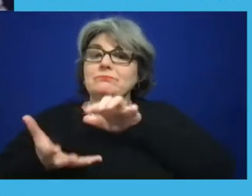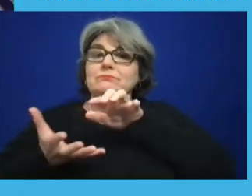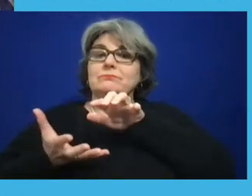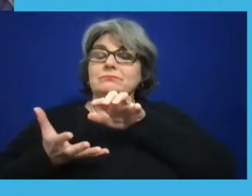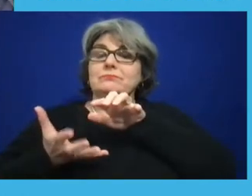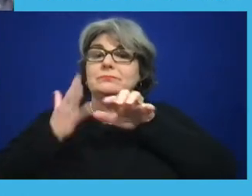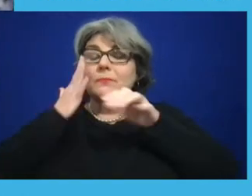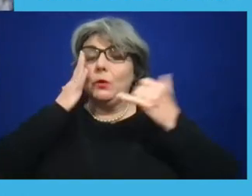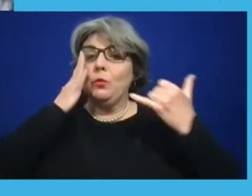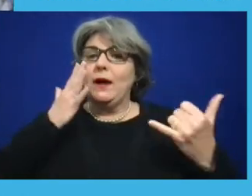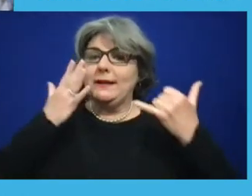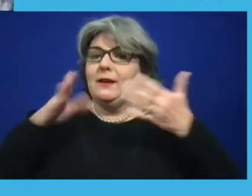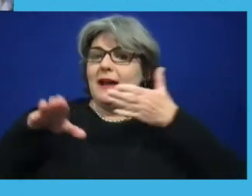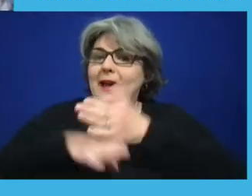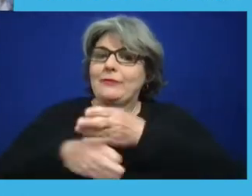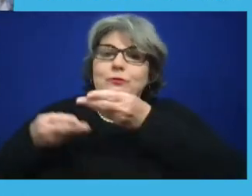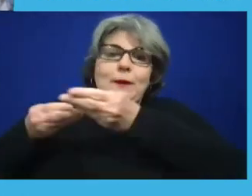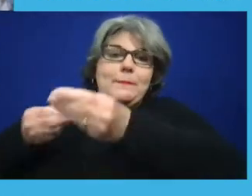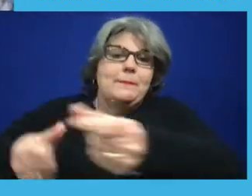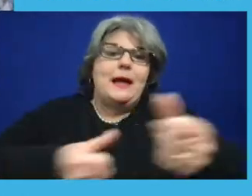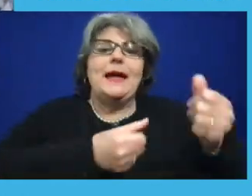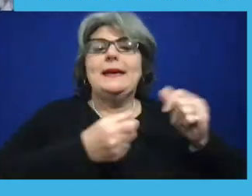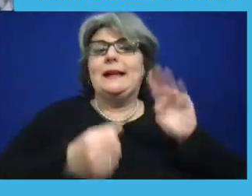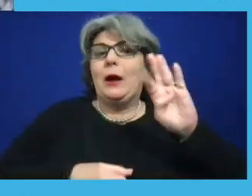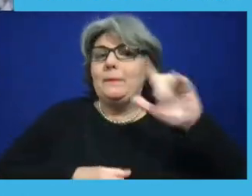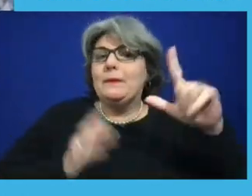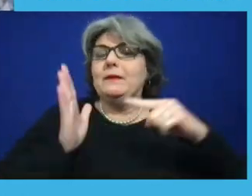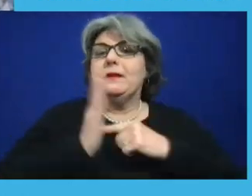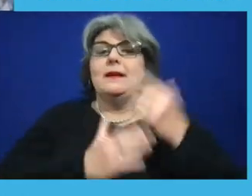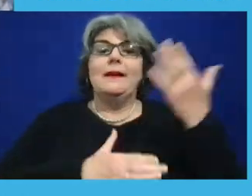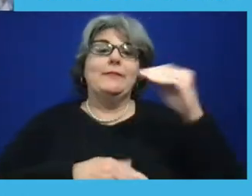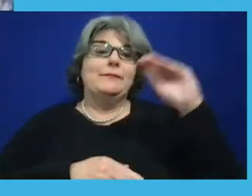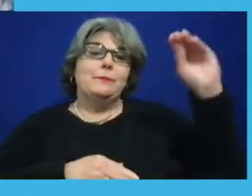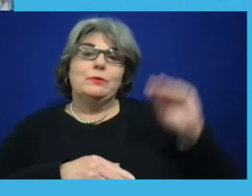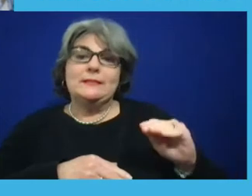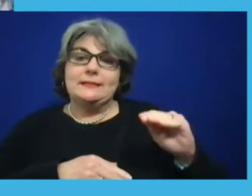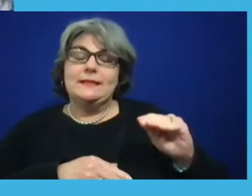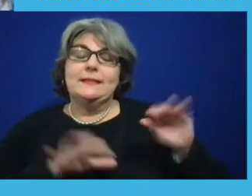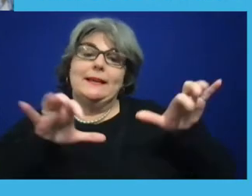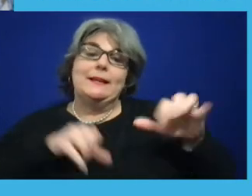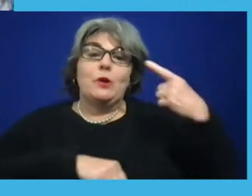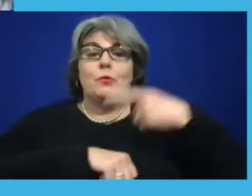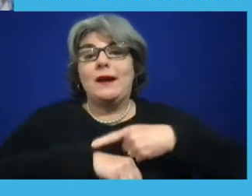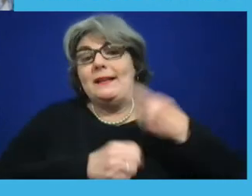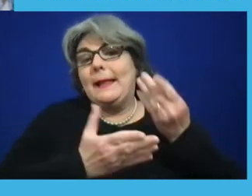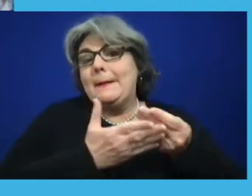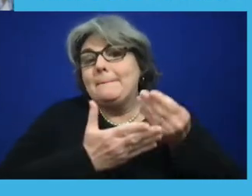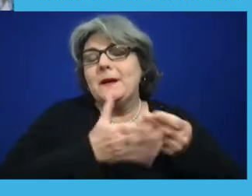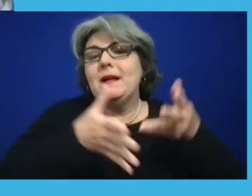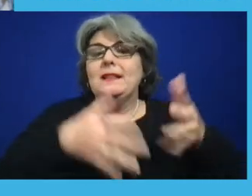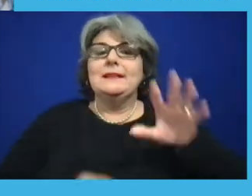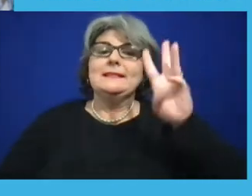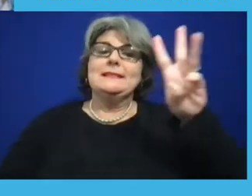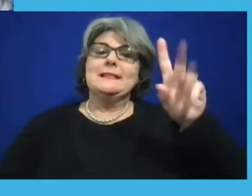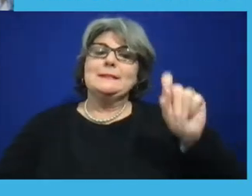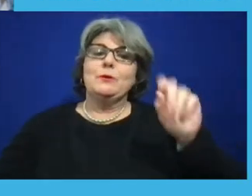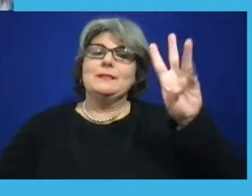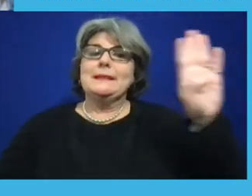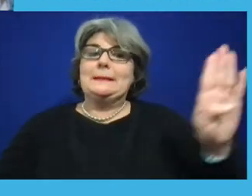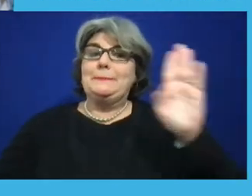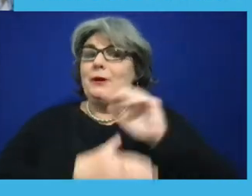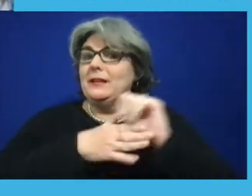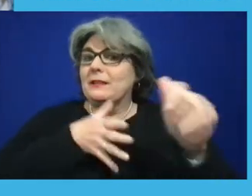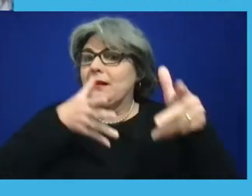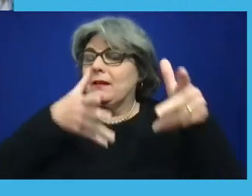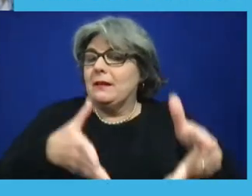And we've got $6.6 billion sitting in our coffers right now after we paid our bills, after we put 15% in our